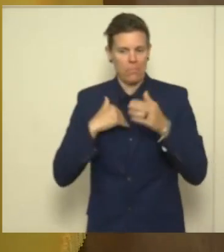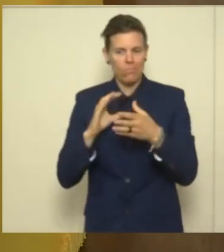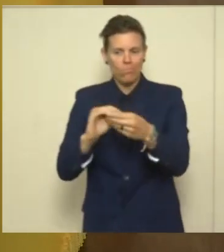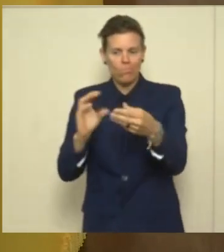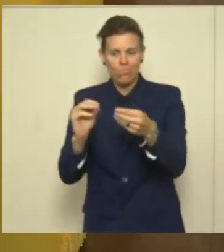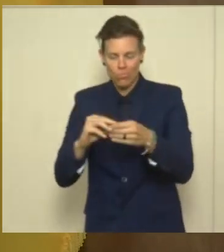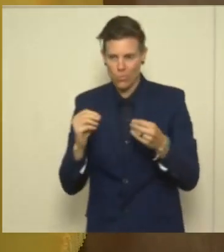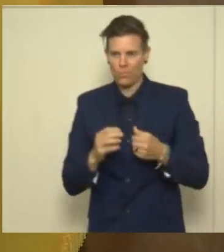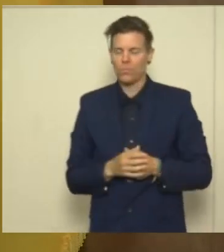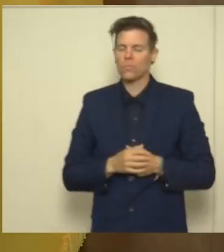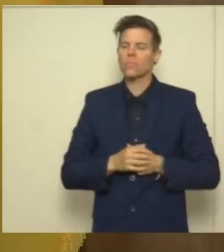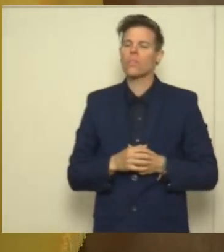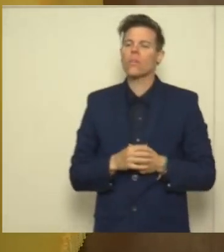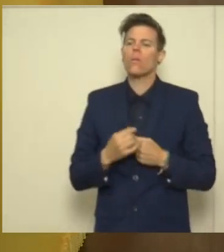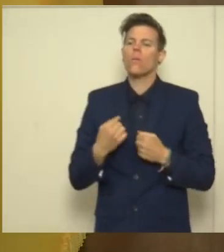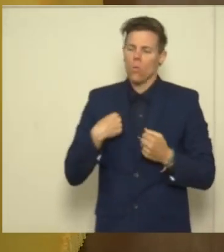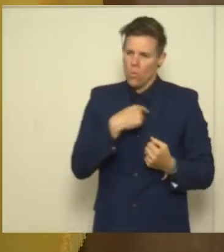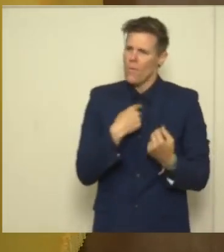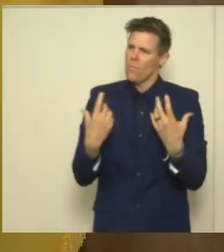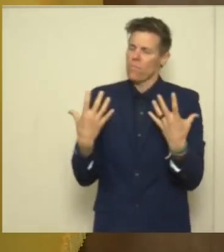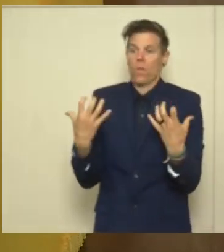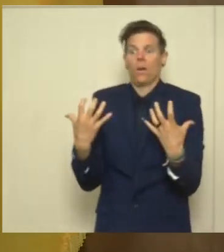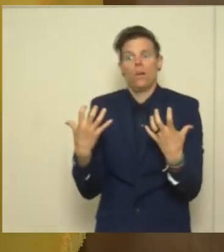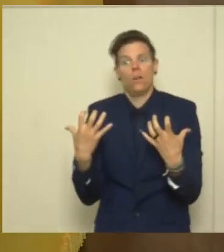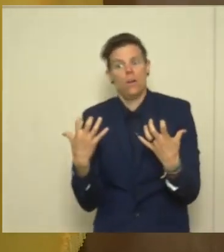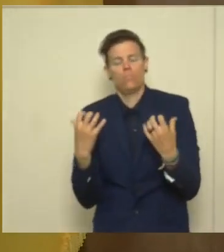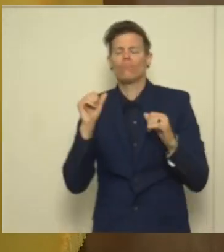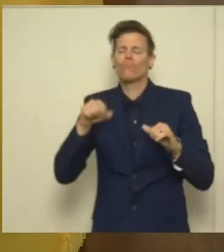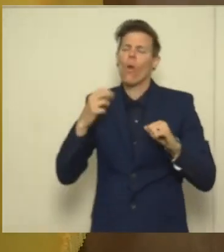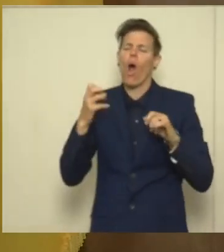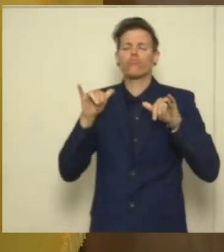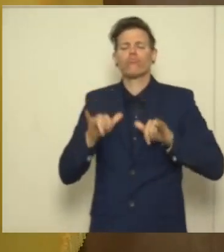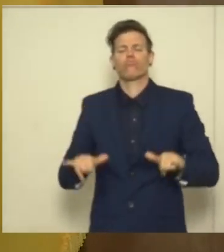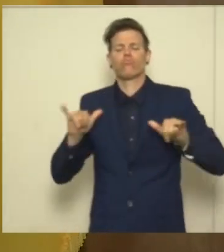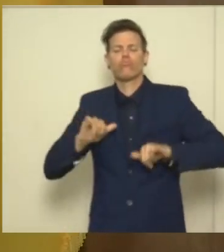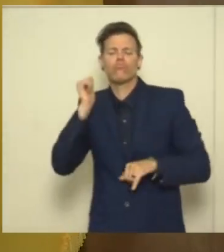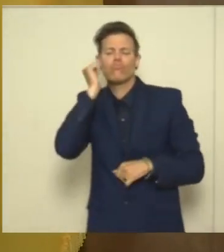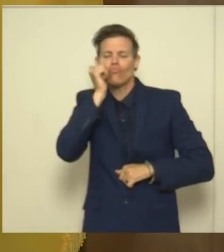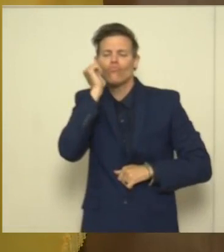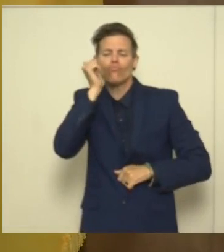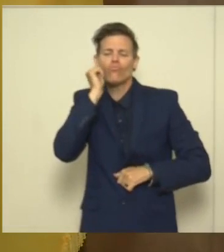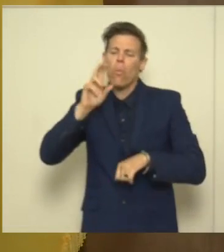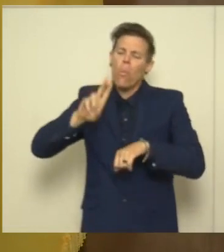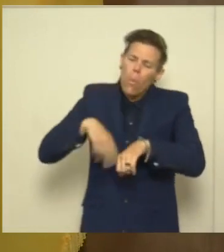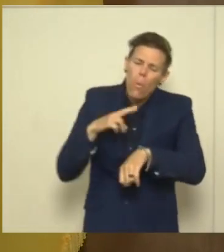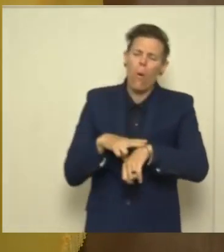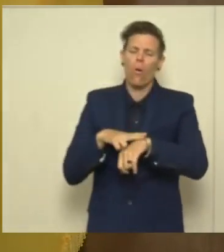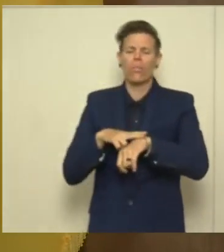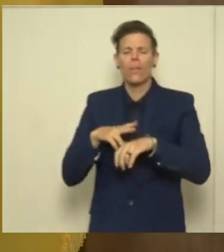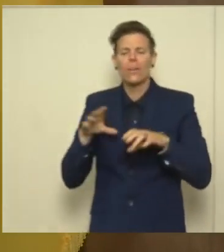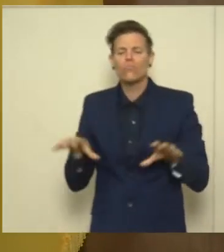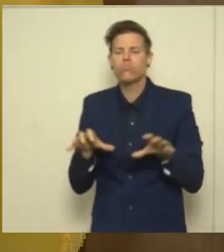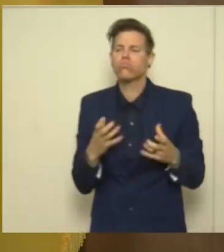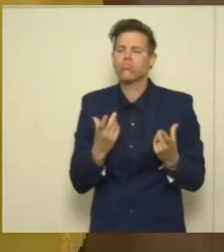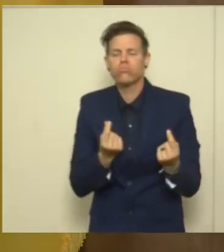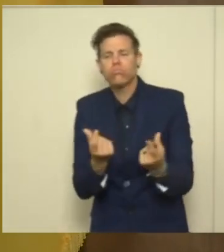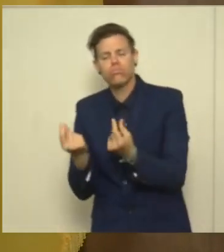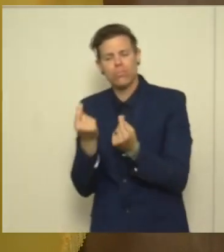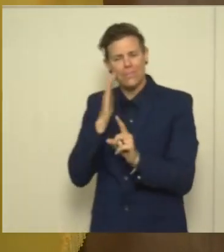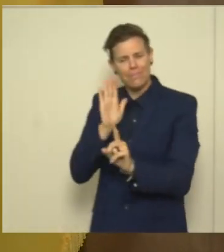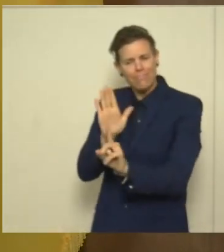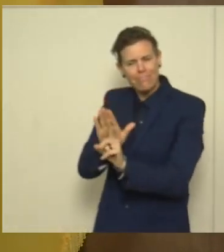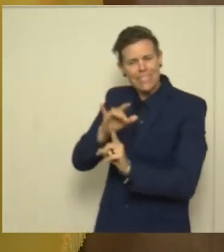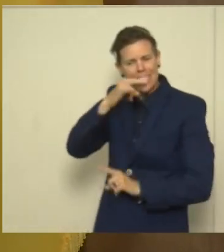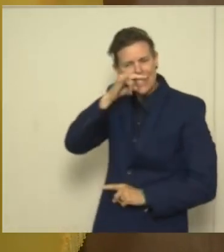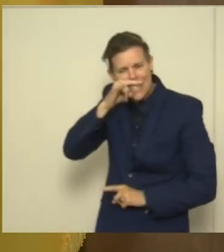many normal, activities, particularly that meet the physical and emotional well-being of New Mexicans, and